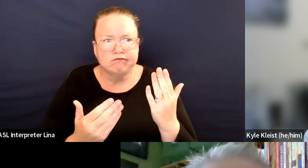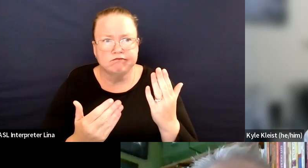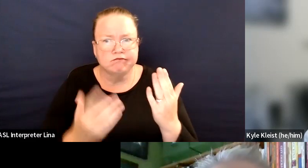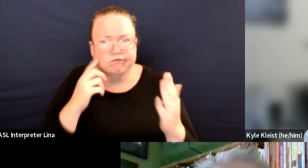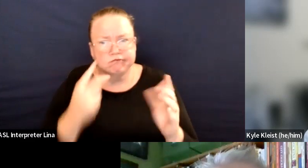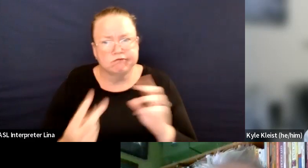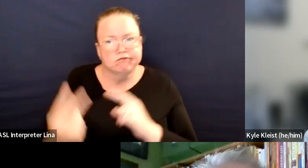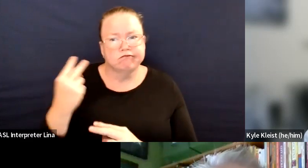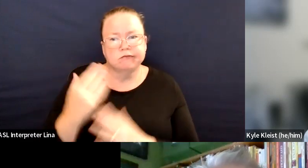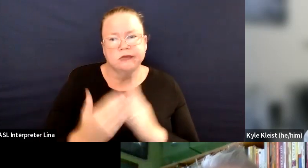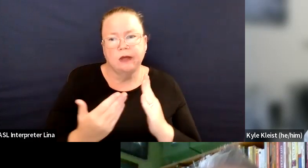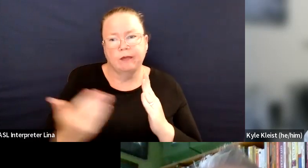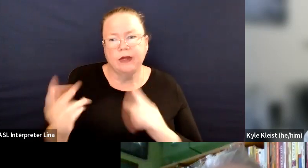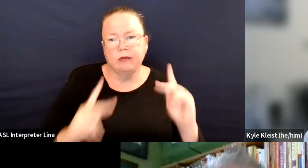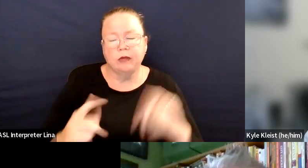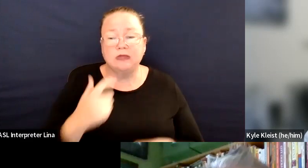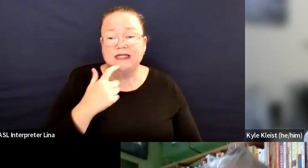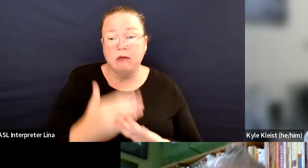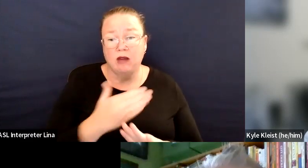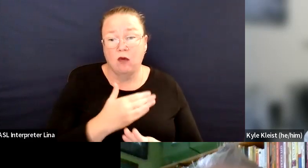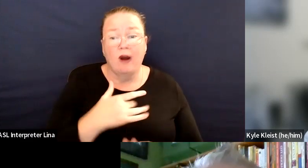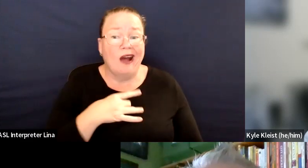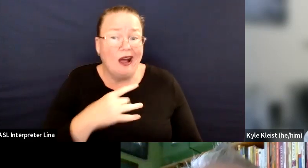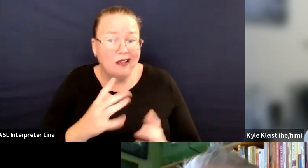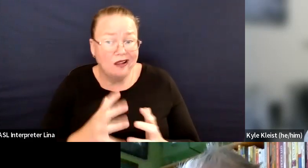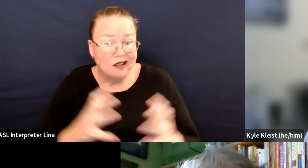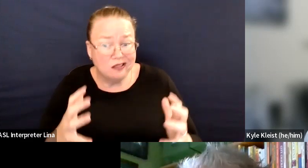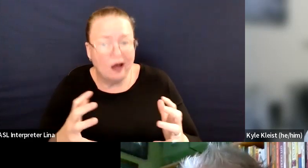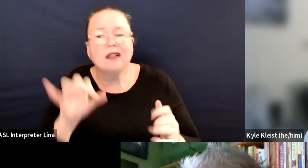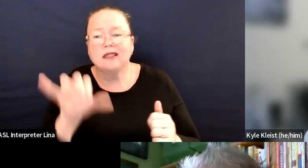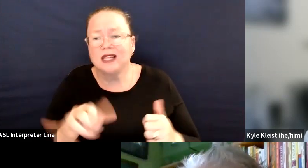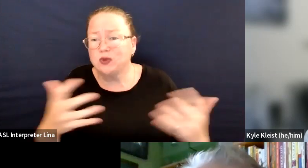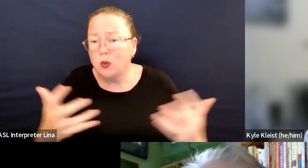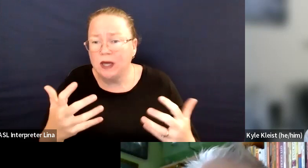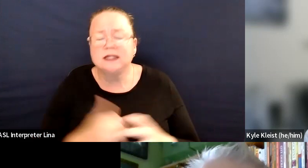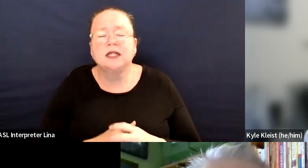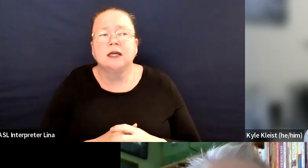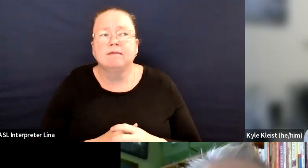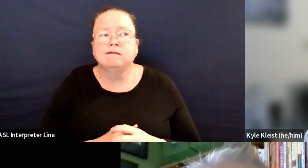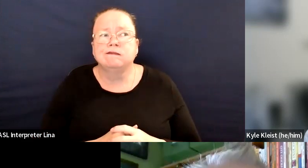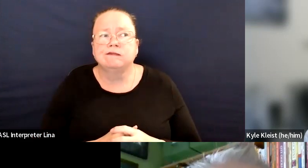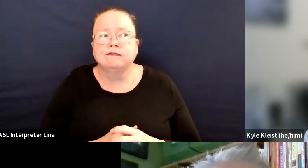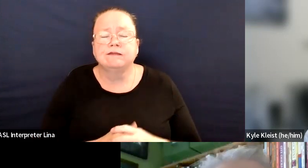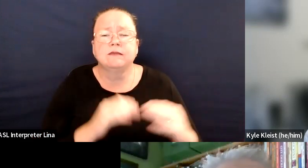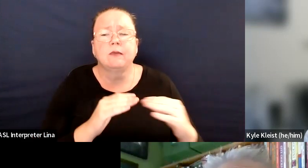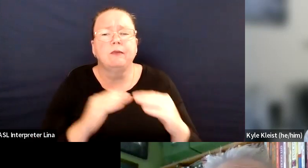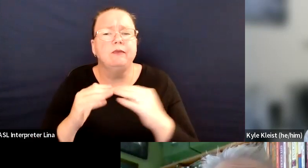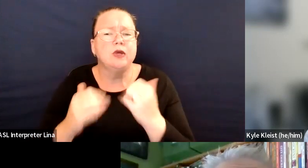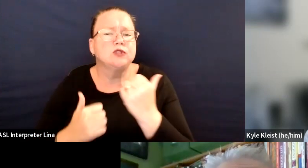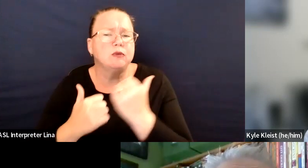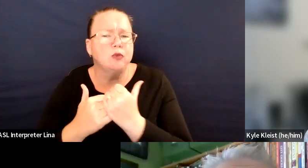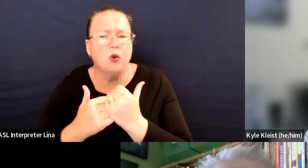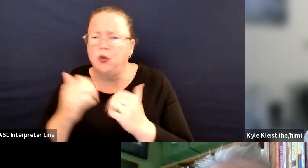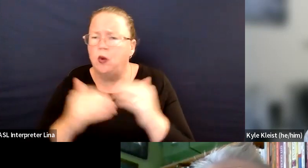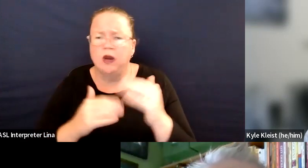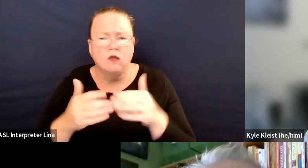reflect on some of the things that people have said that I like very much, and that is that peer support in whatever form